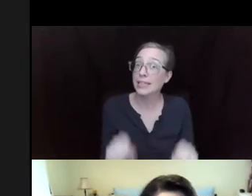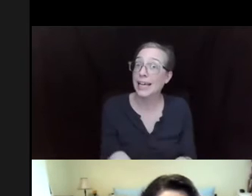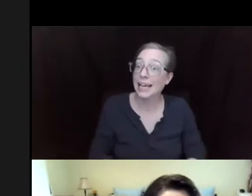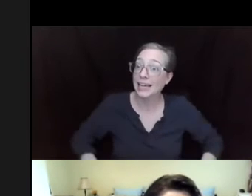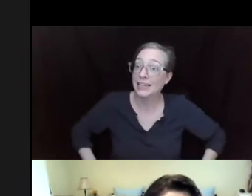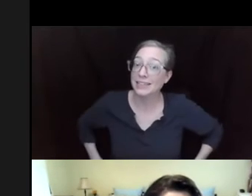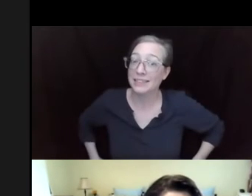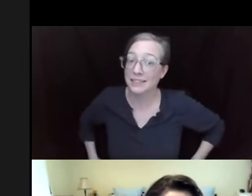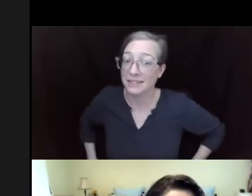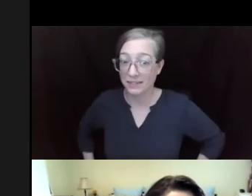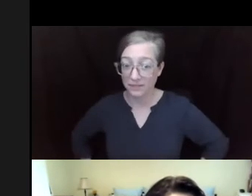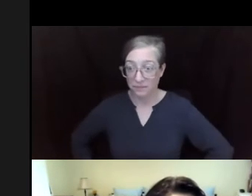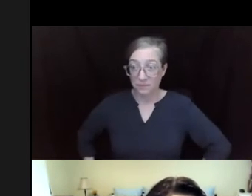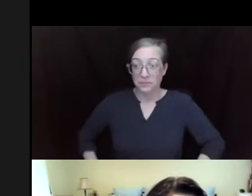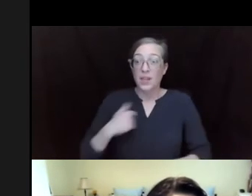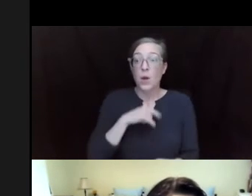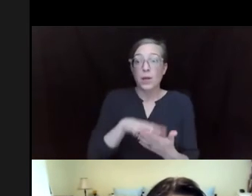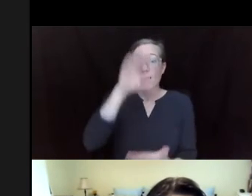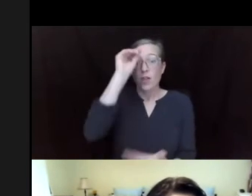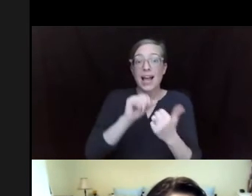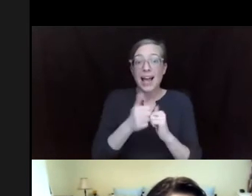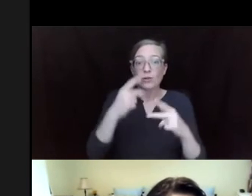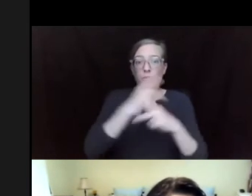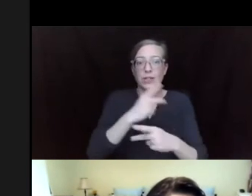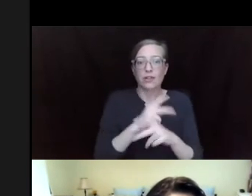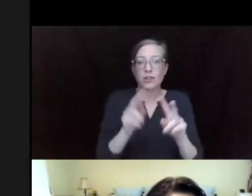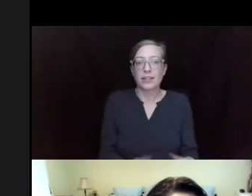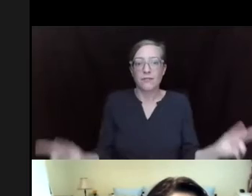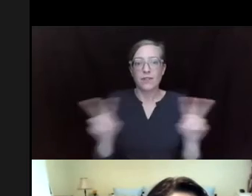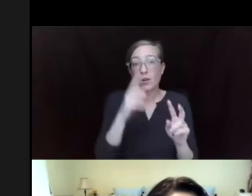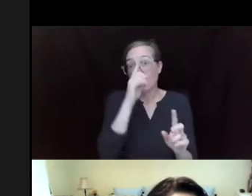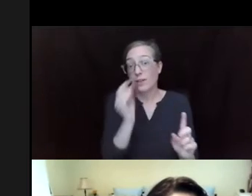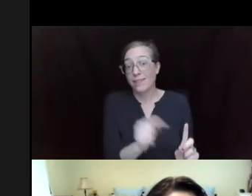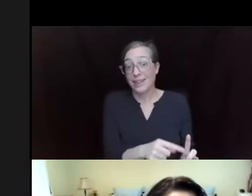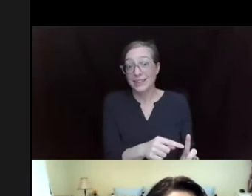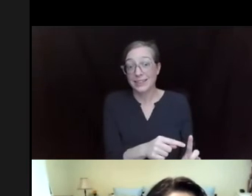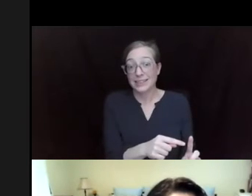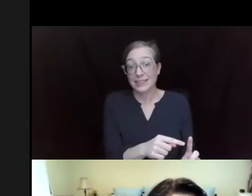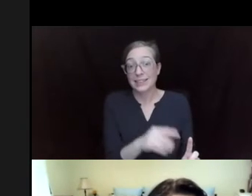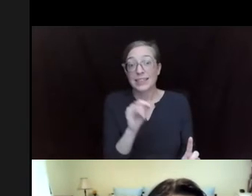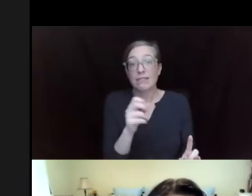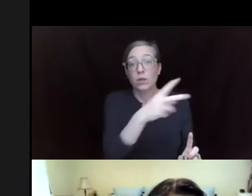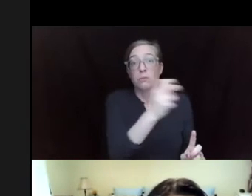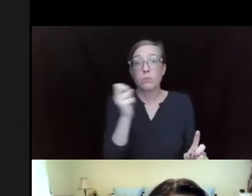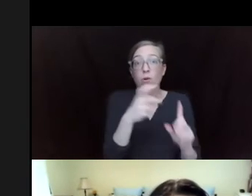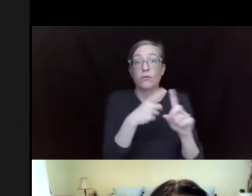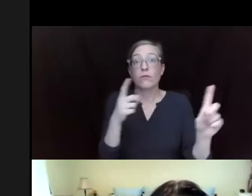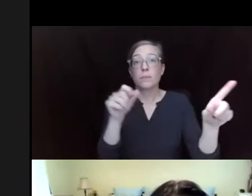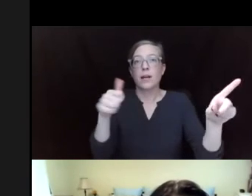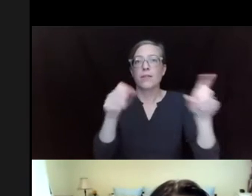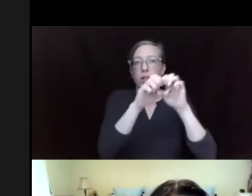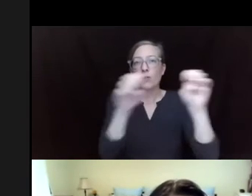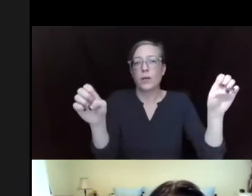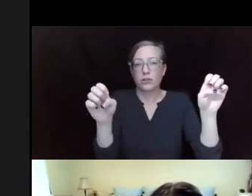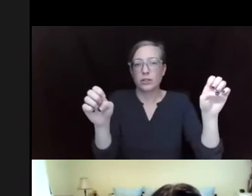out that we can actually calculate the value of this by using these mobilities. It comes from this equation by making velocity 0. And